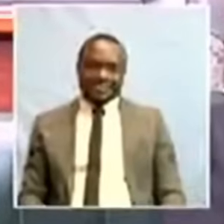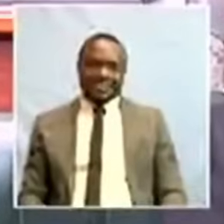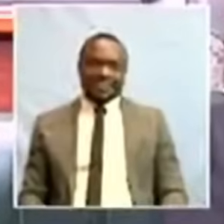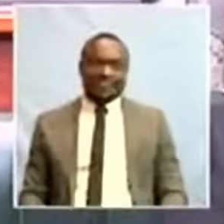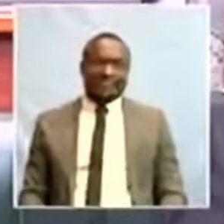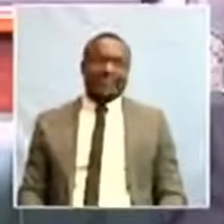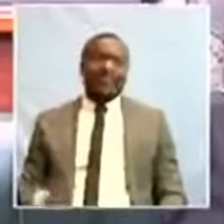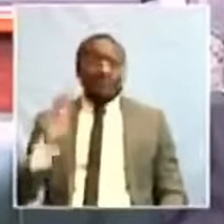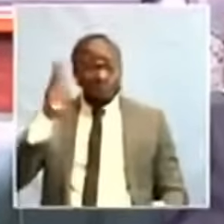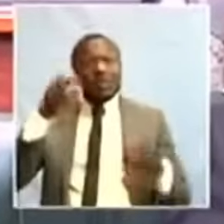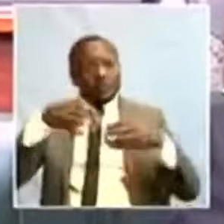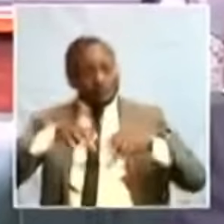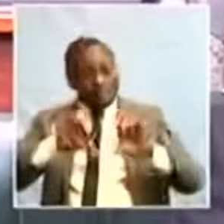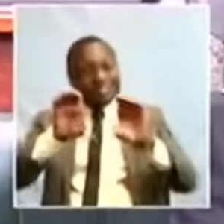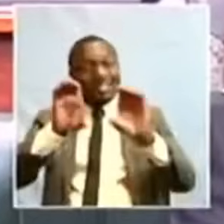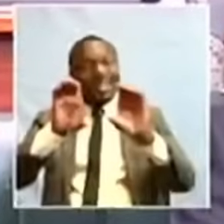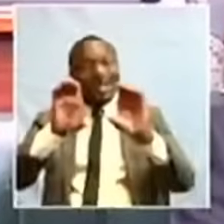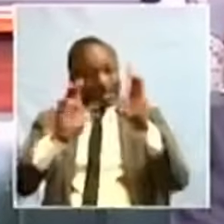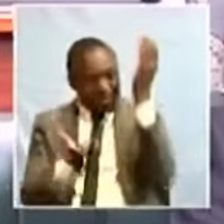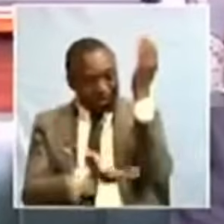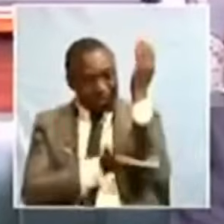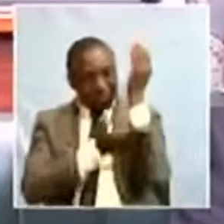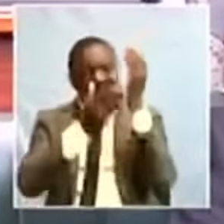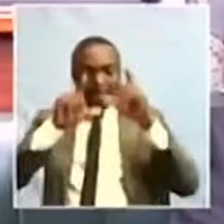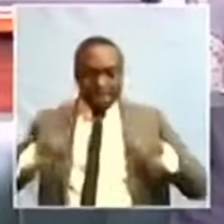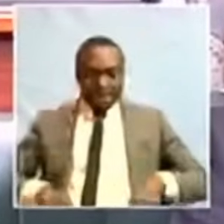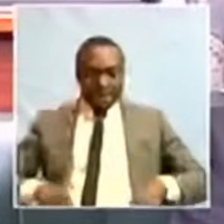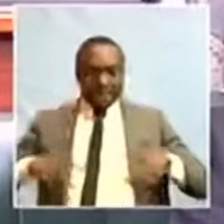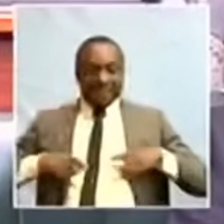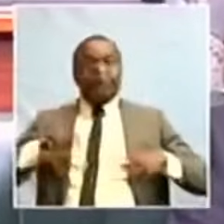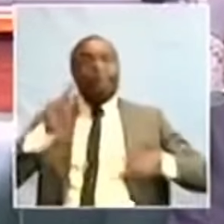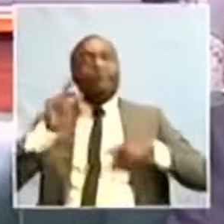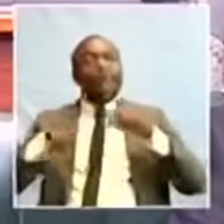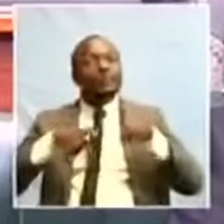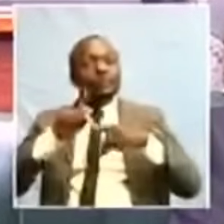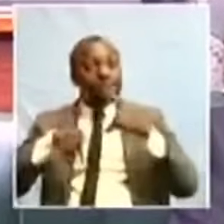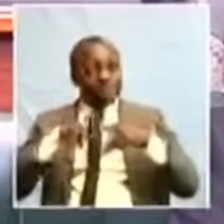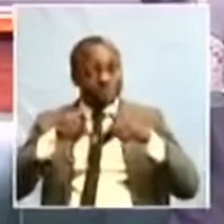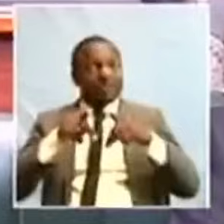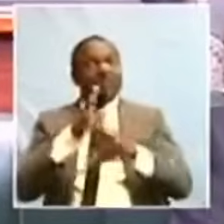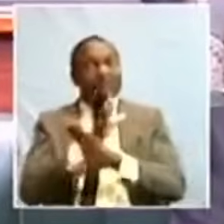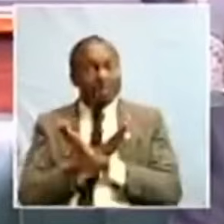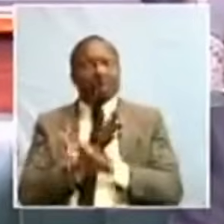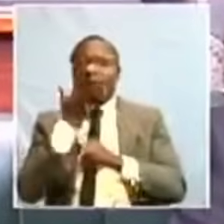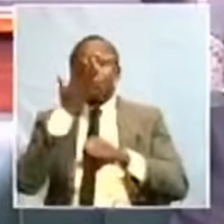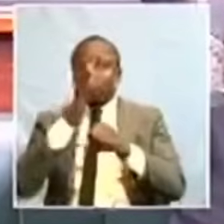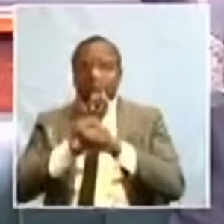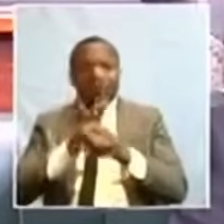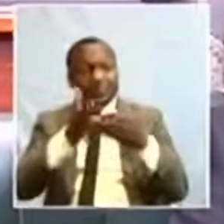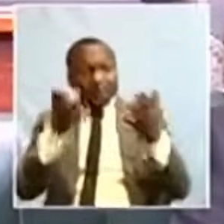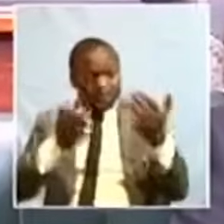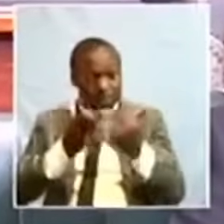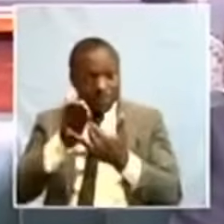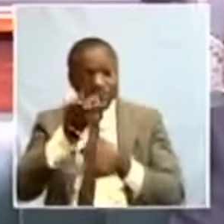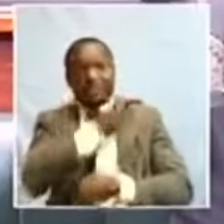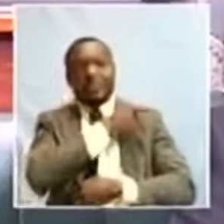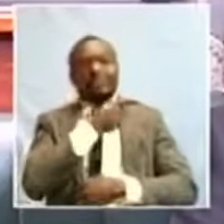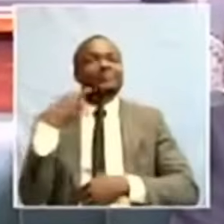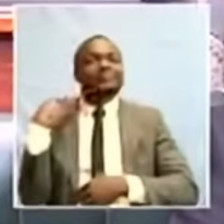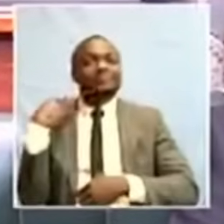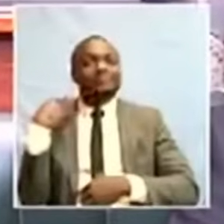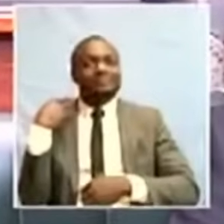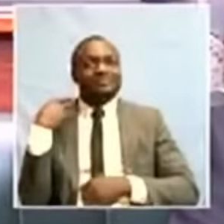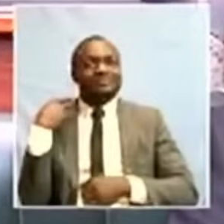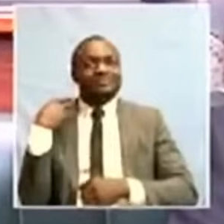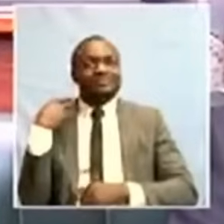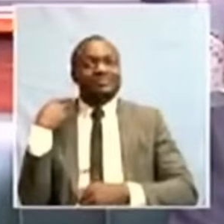We will continue to improve the lives of our people, and I'm assuring them through this August House